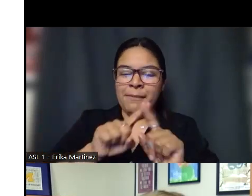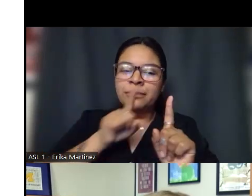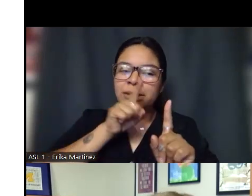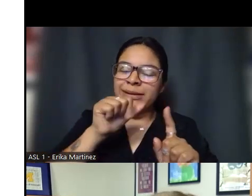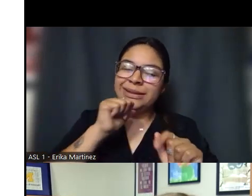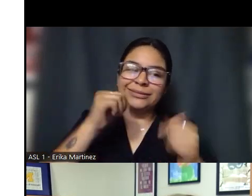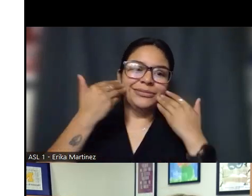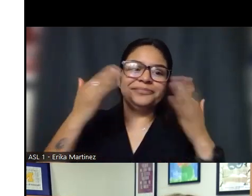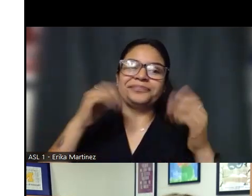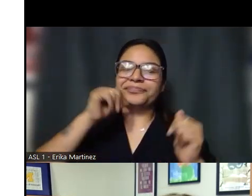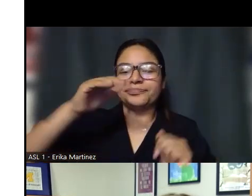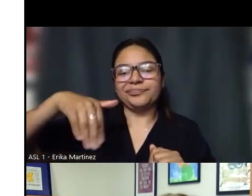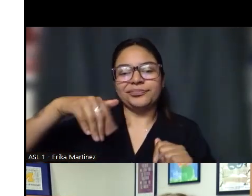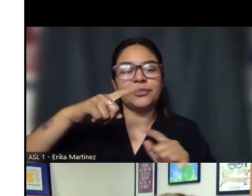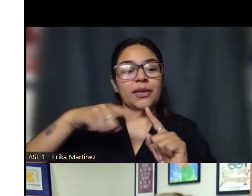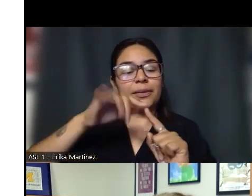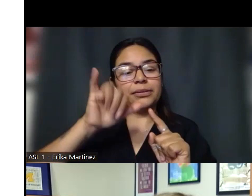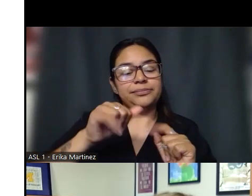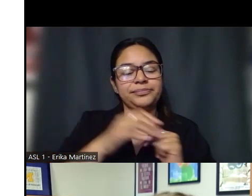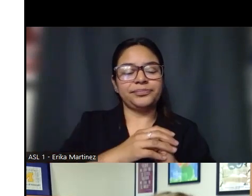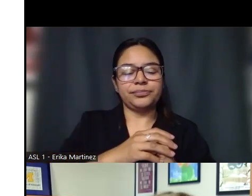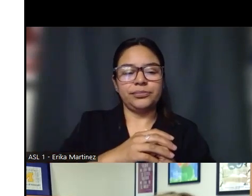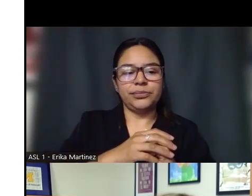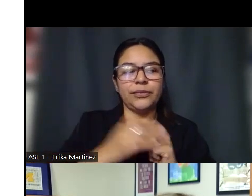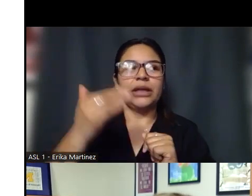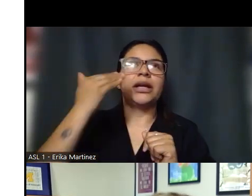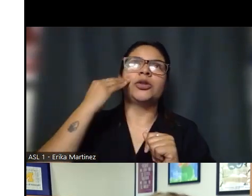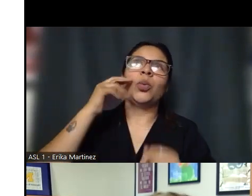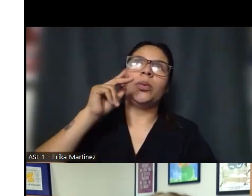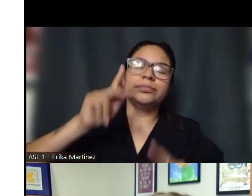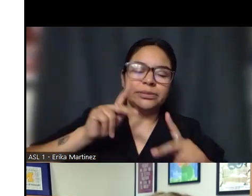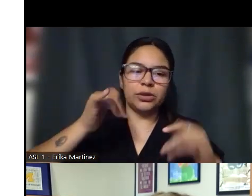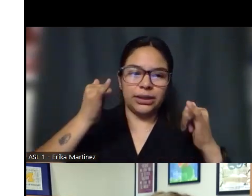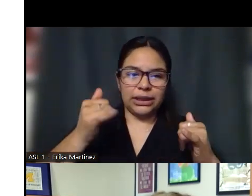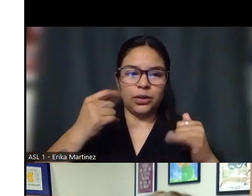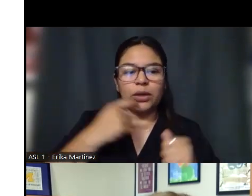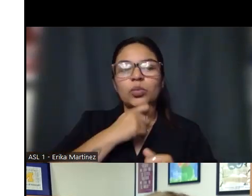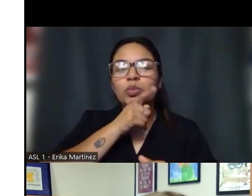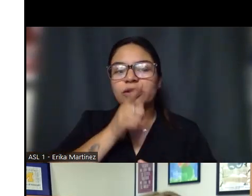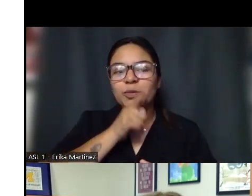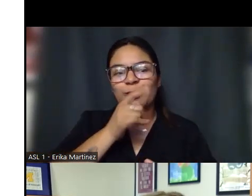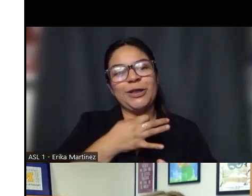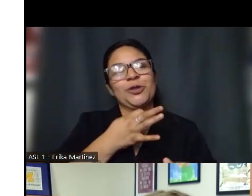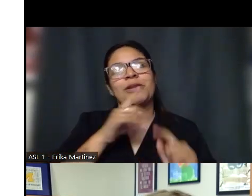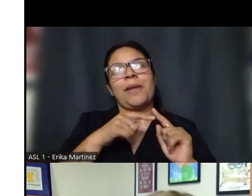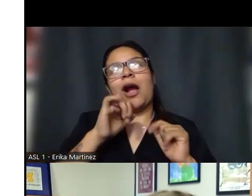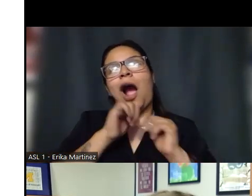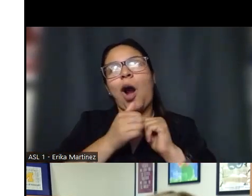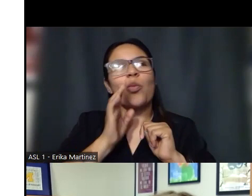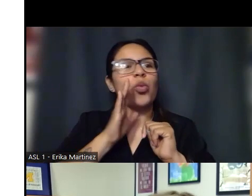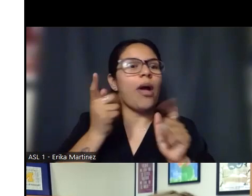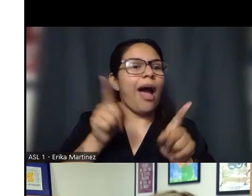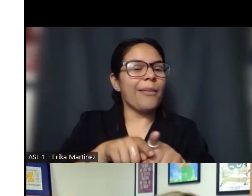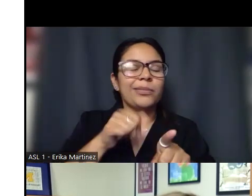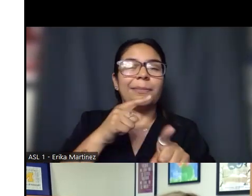uncertain. So unfortunately, and I know people really are very interested in knowing exactly what's going to happen, we just